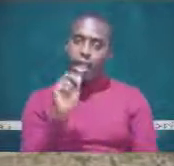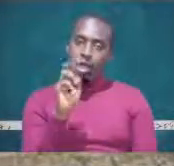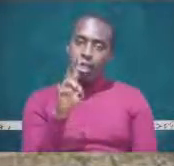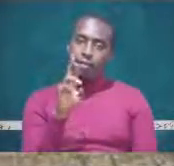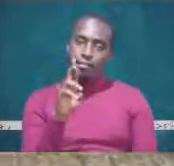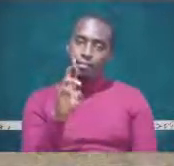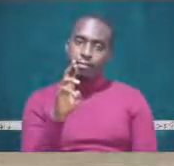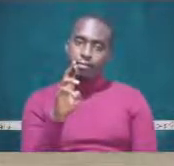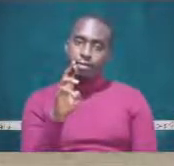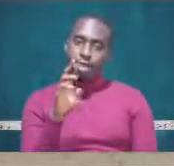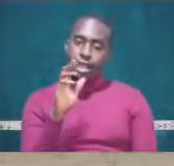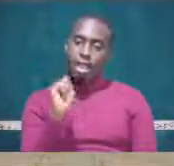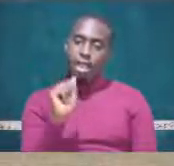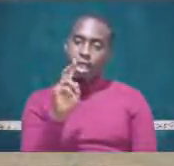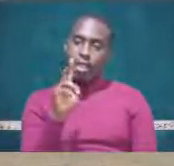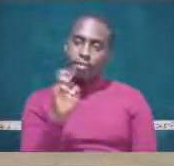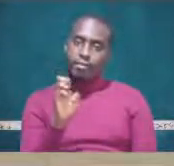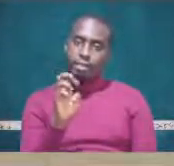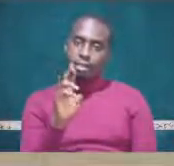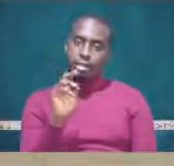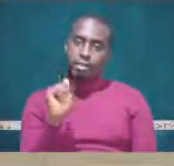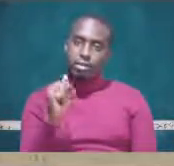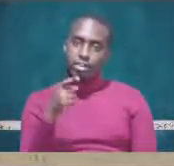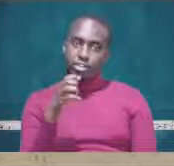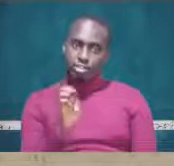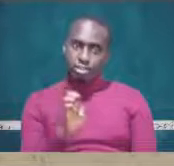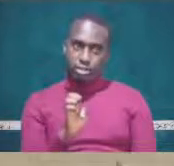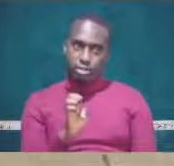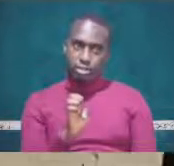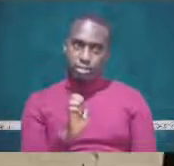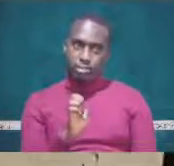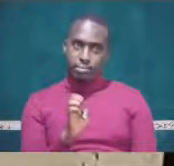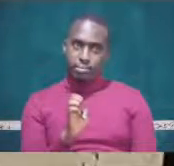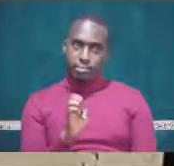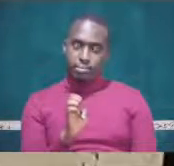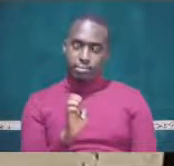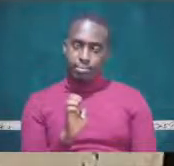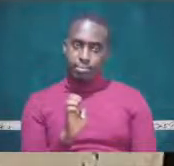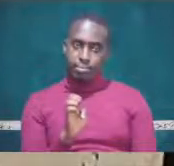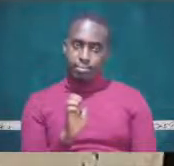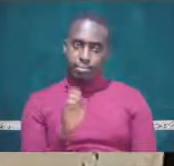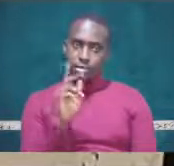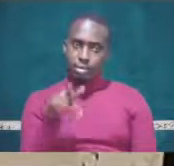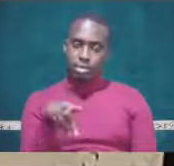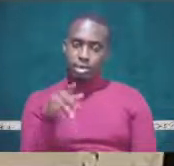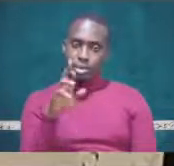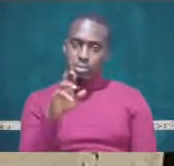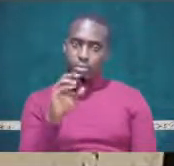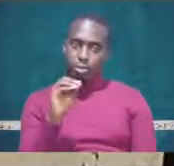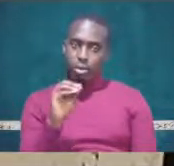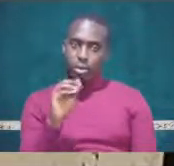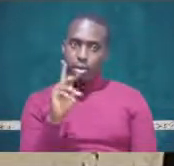consume. Average propensity to consume. Calculate the APC, which is